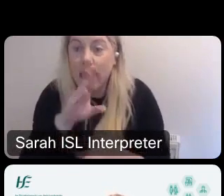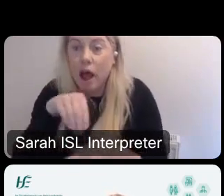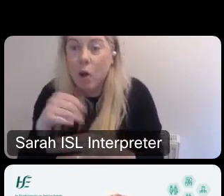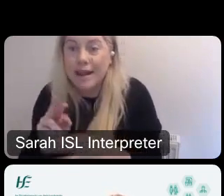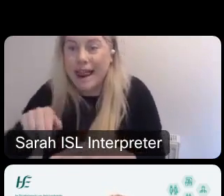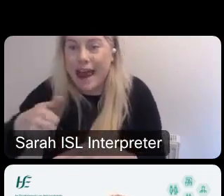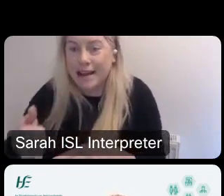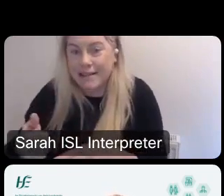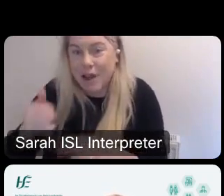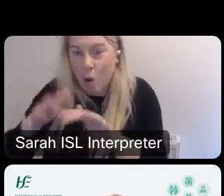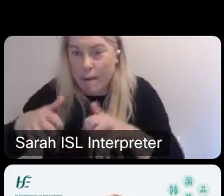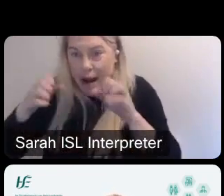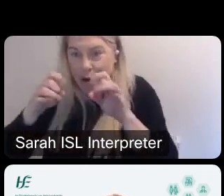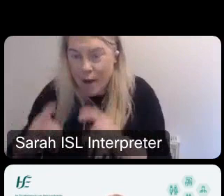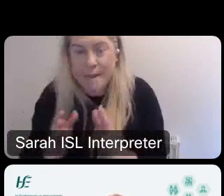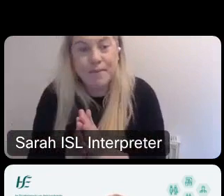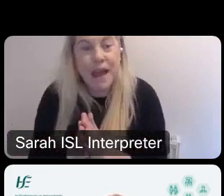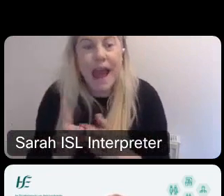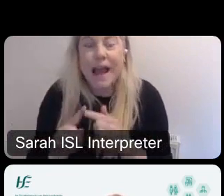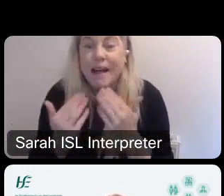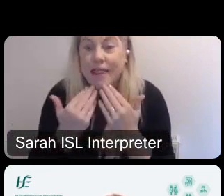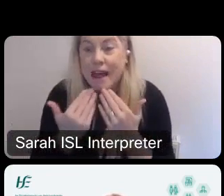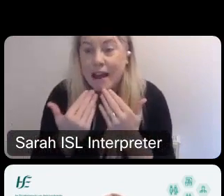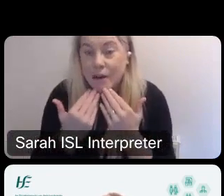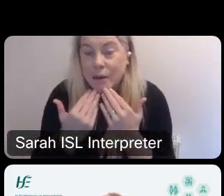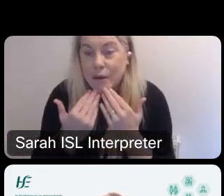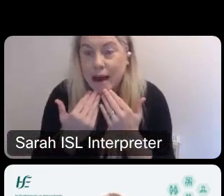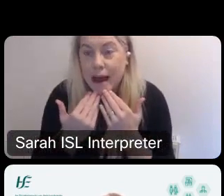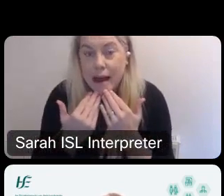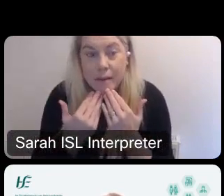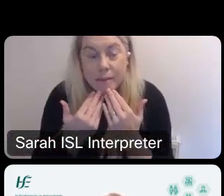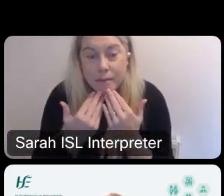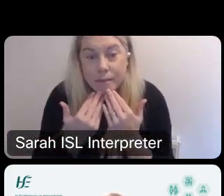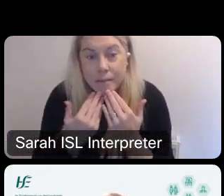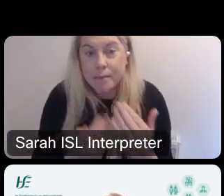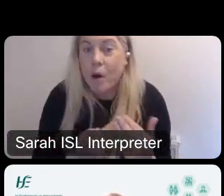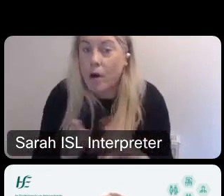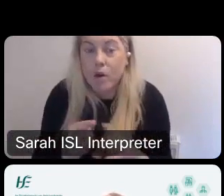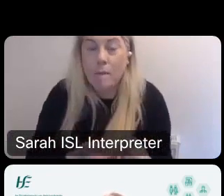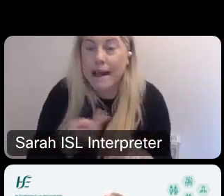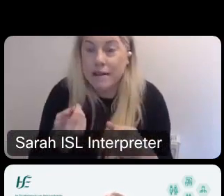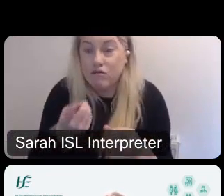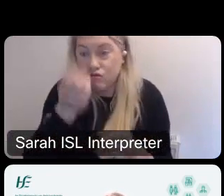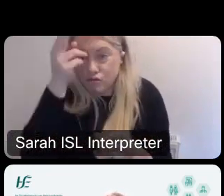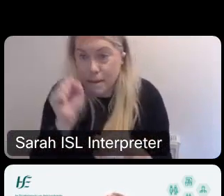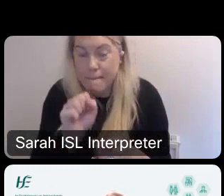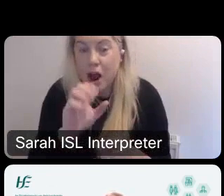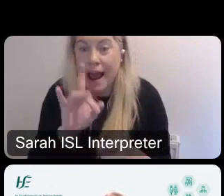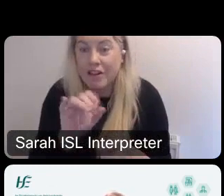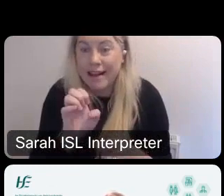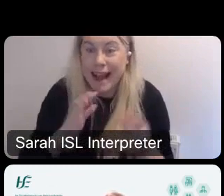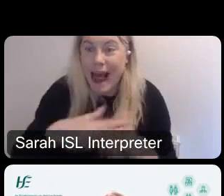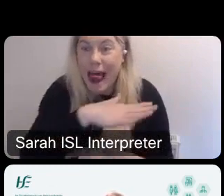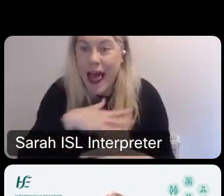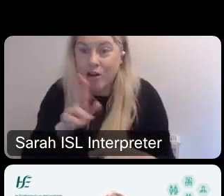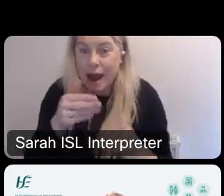Next slide. And please don't forget that the resources are available on HSE land, and do support